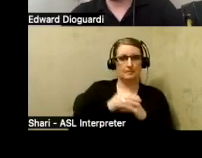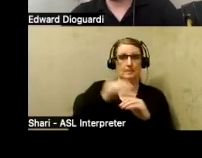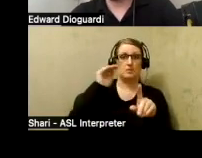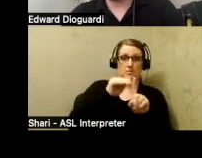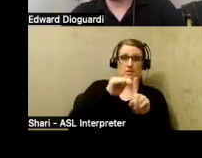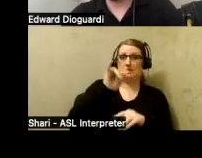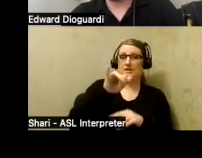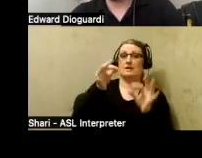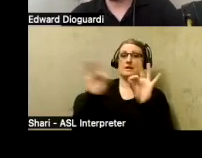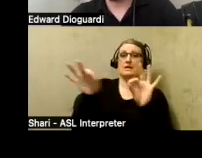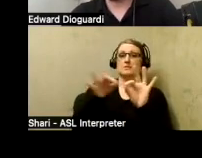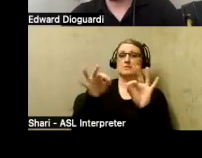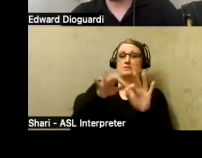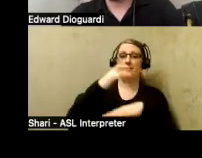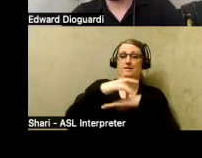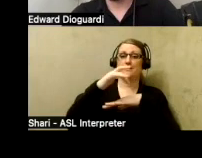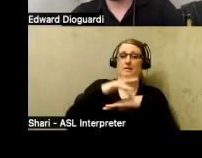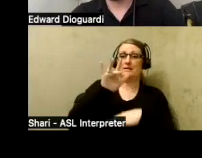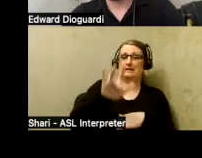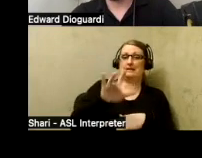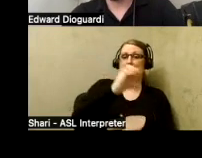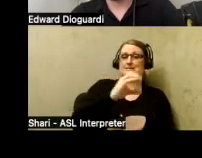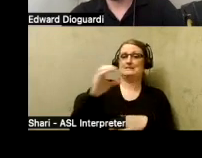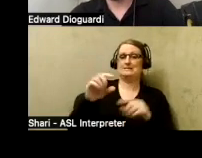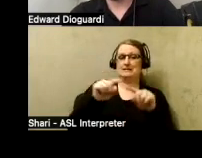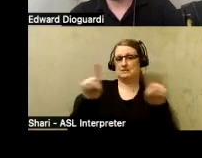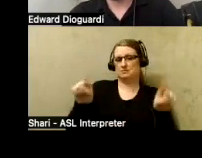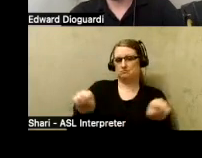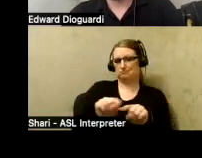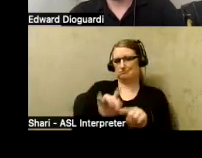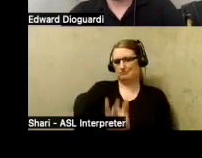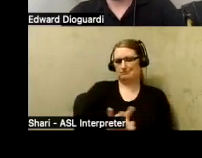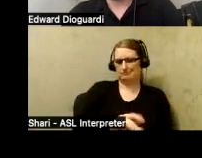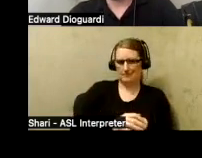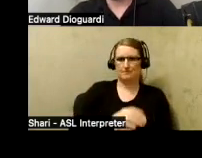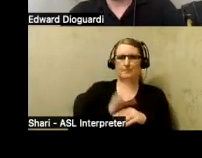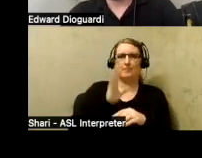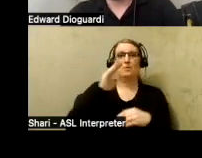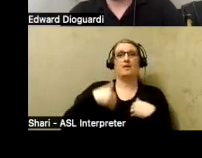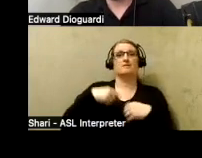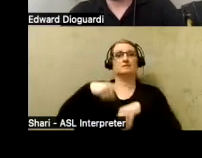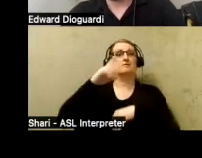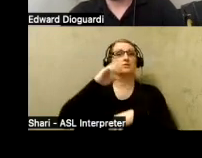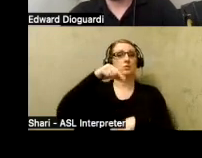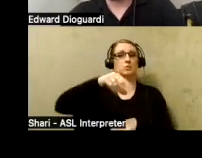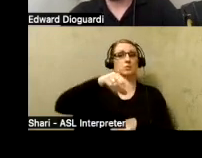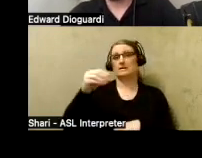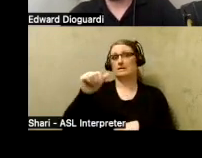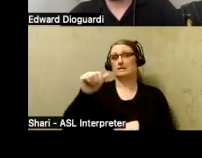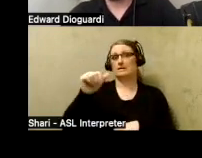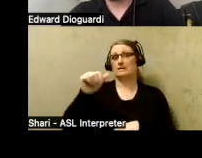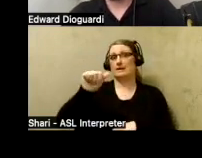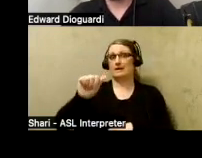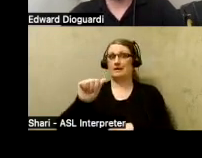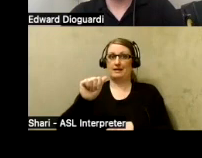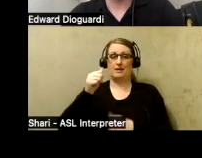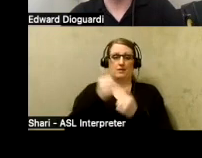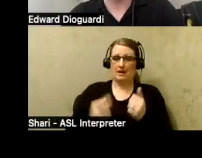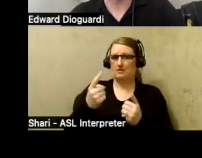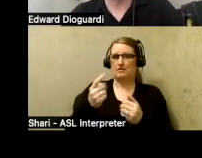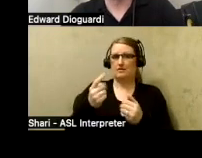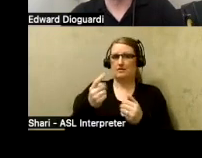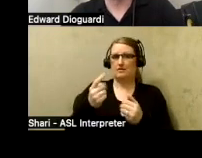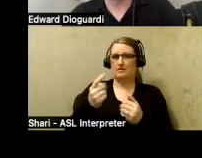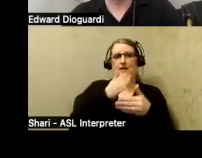available by clicking on the CC button at the bottom of your screen, and there will be time for Q&A with everyone at the end of the panel, so you can share